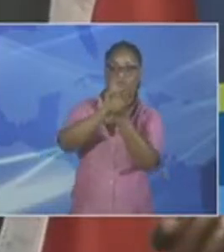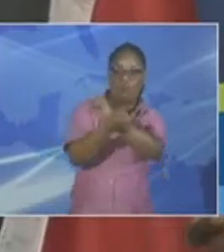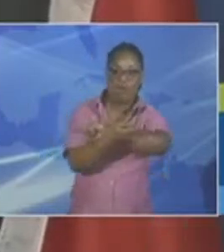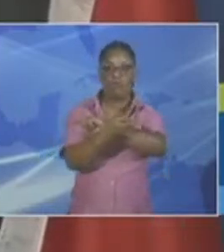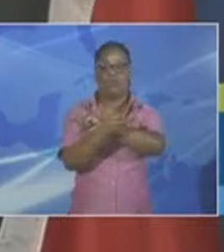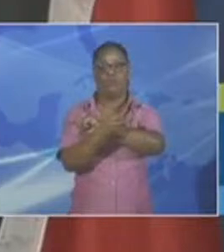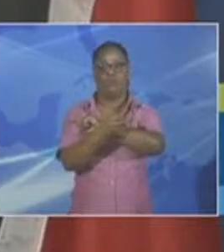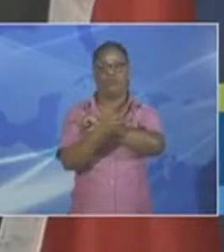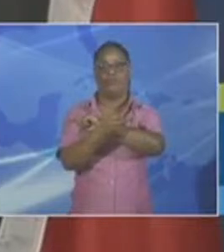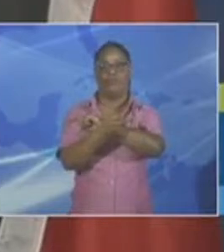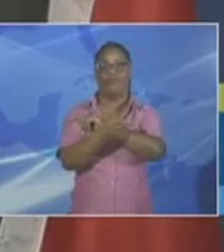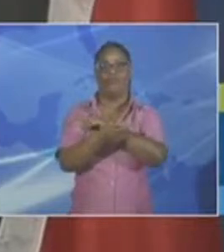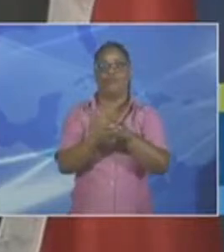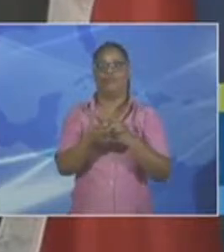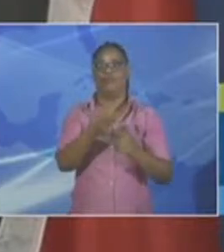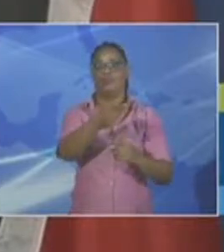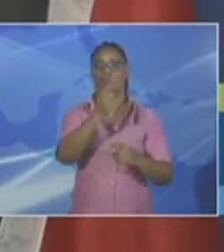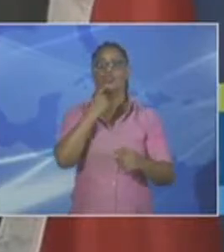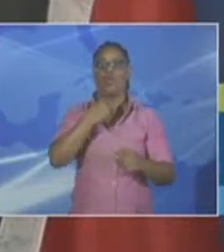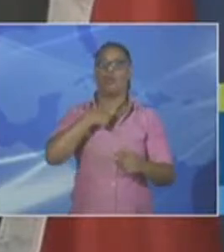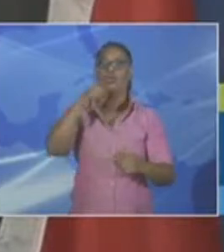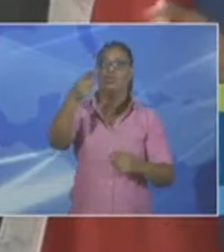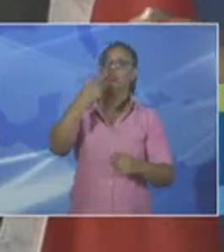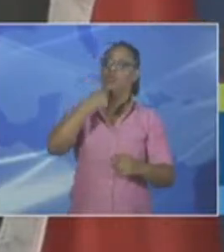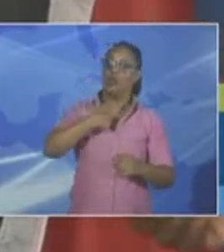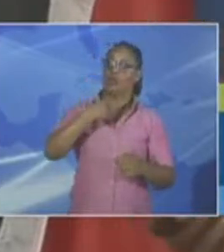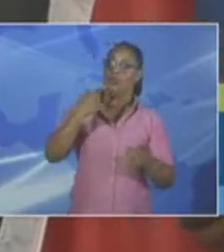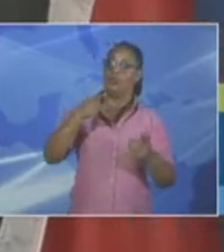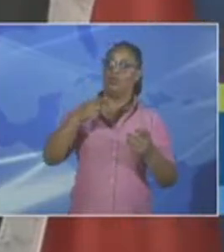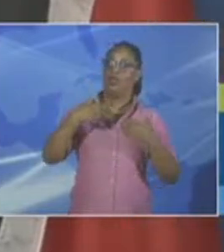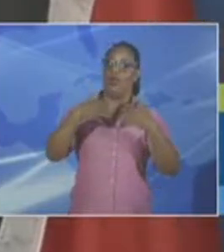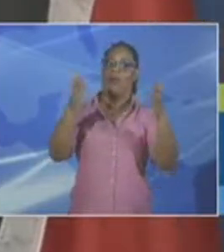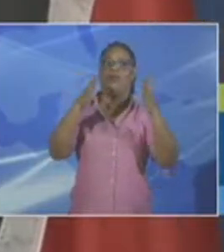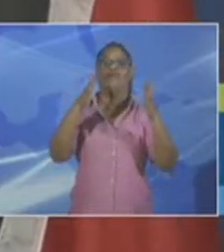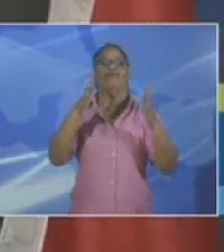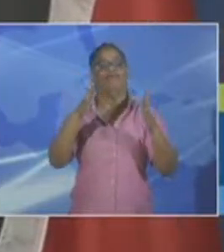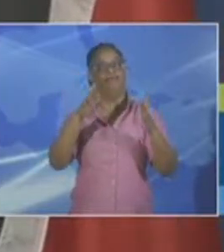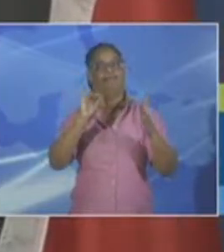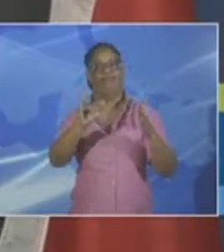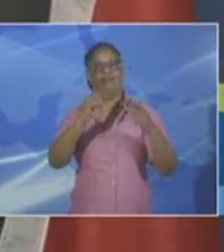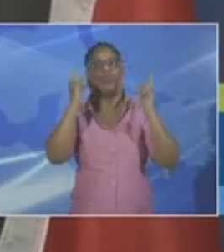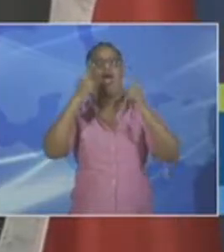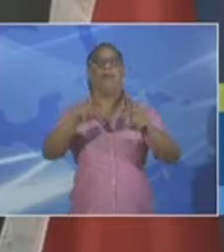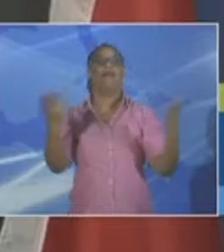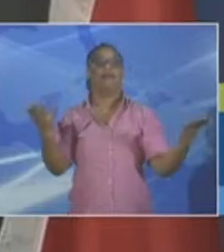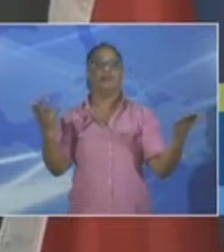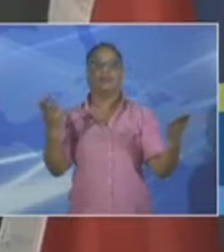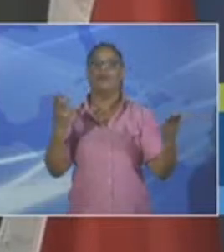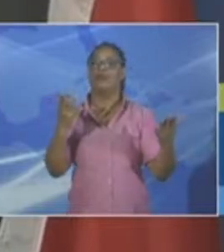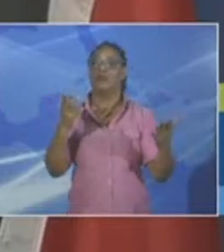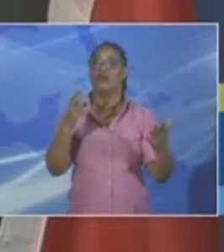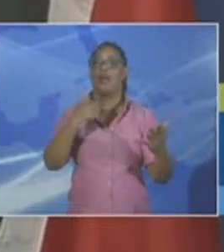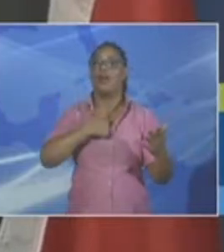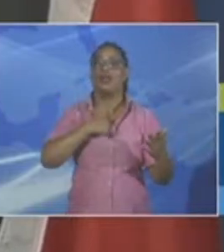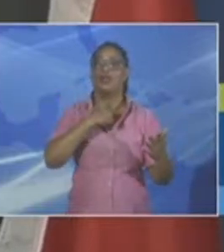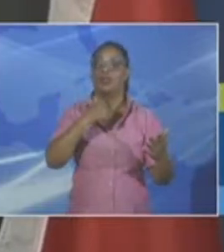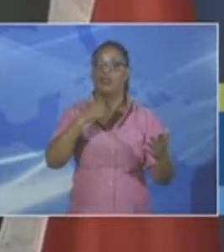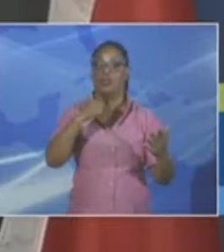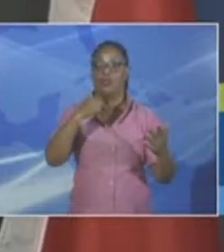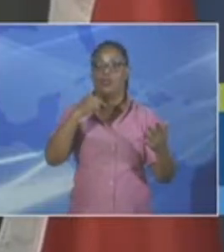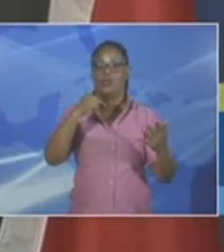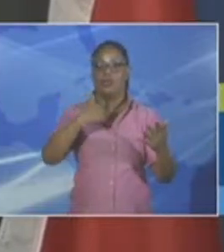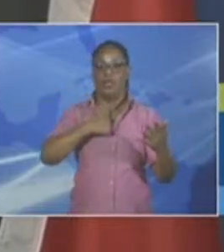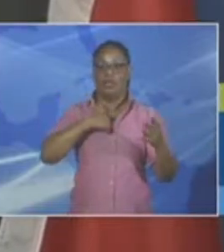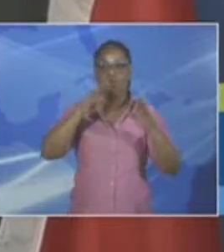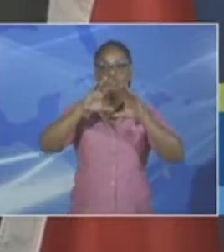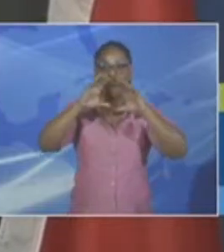say that we could open up, and look what happened now. I have no crystal ball on